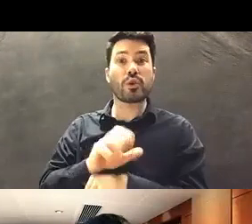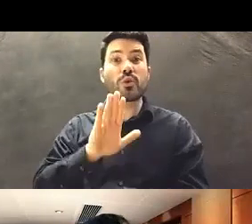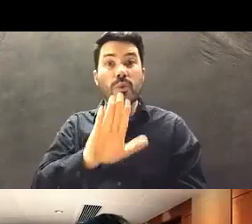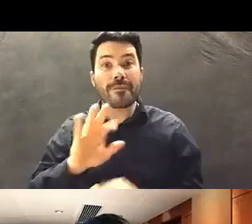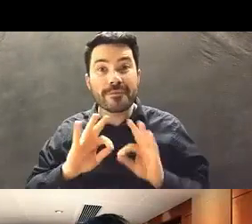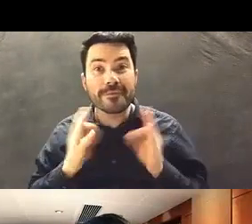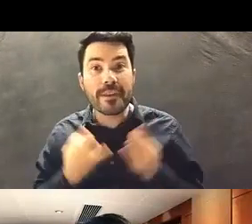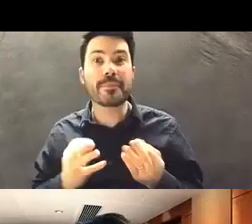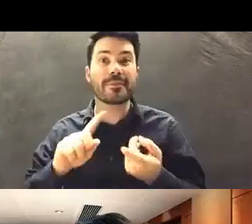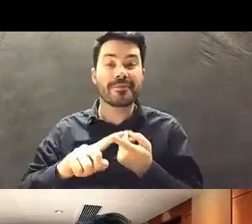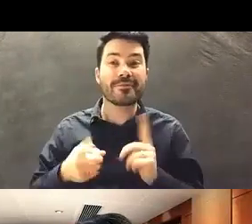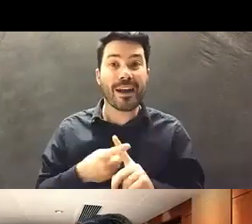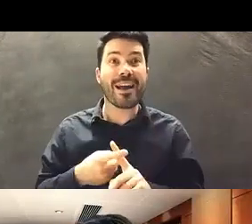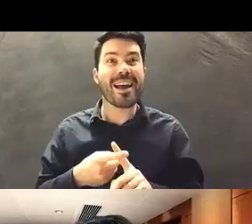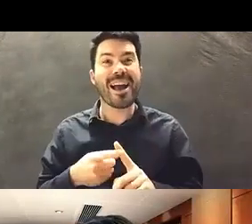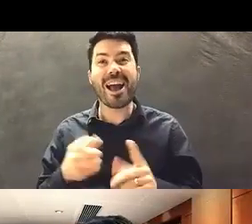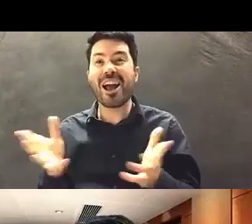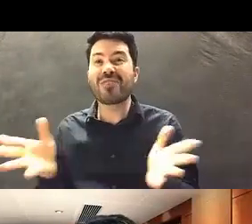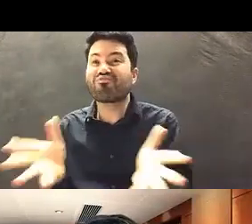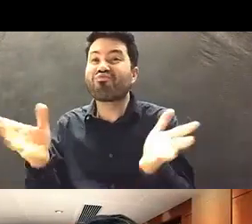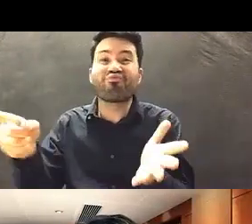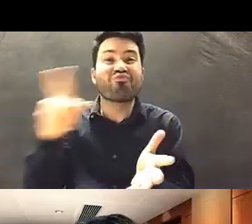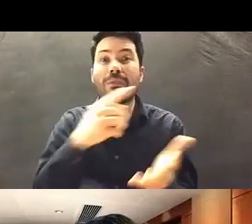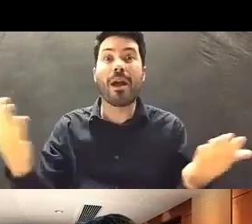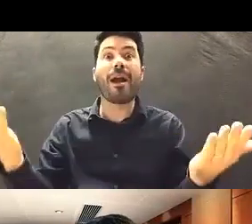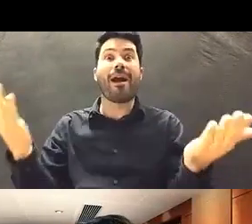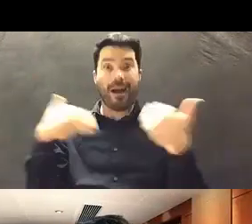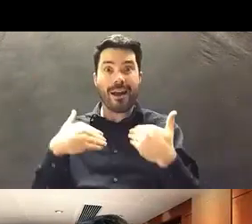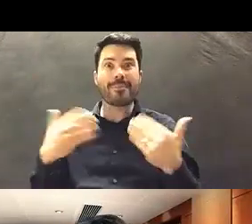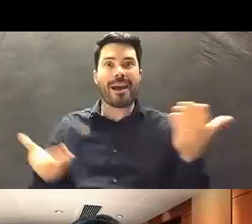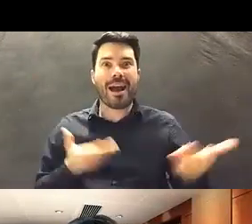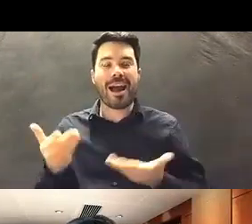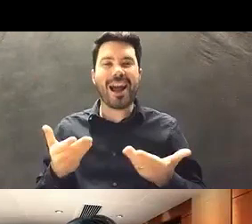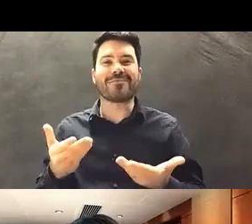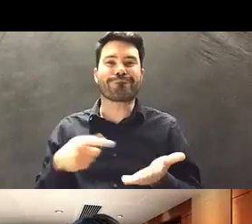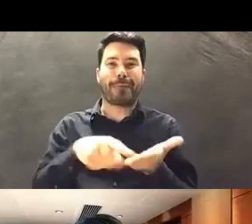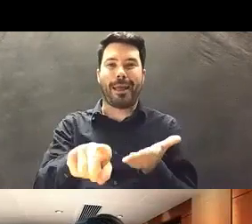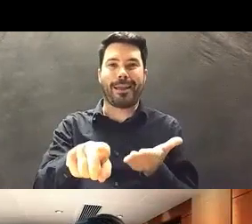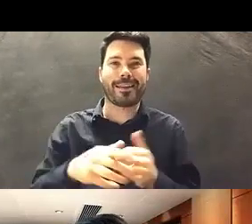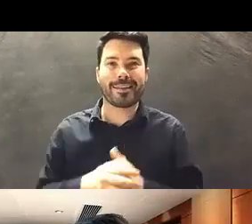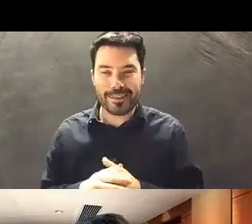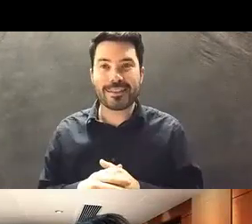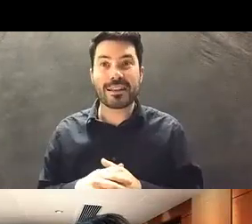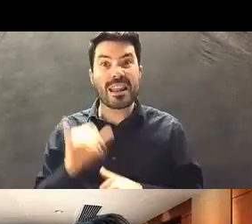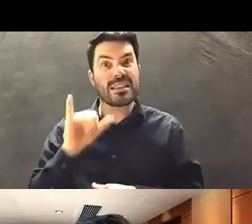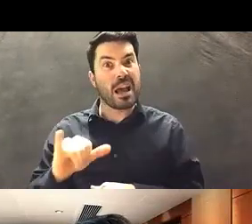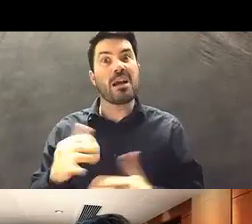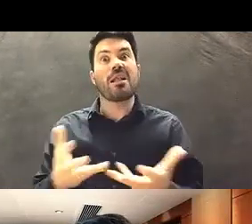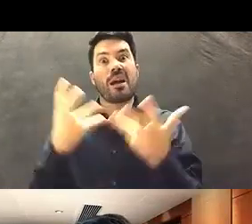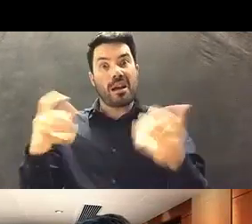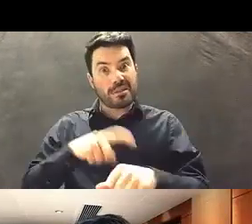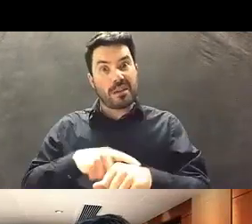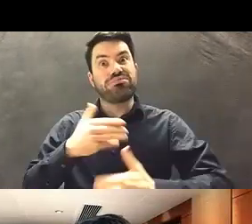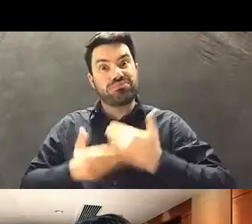and others to this great team. This work takes time. Thank you for your patience and